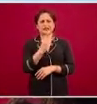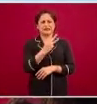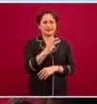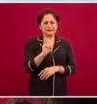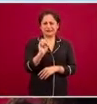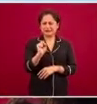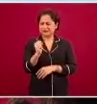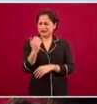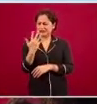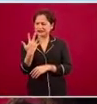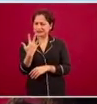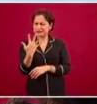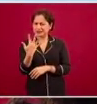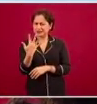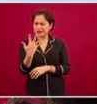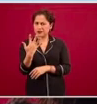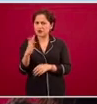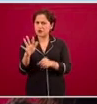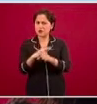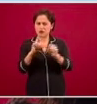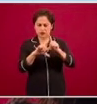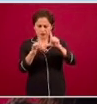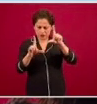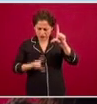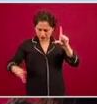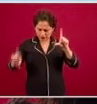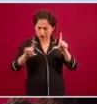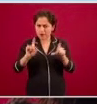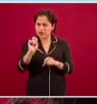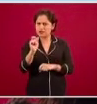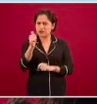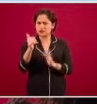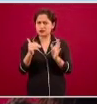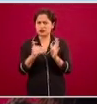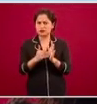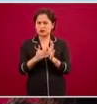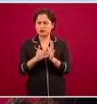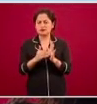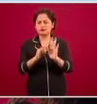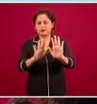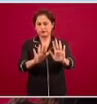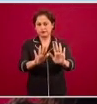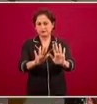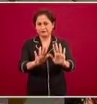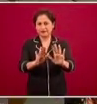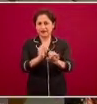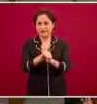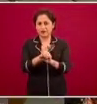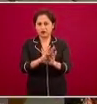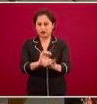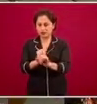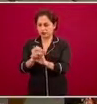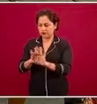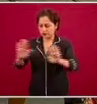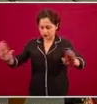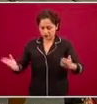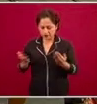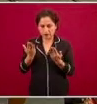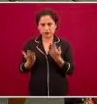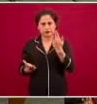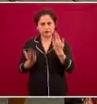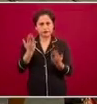375 units out of a universe of 26,000 units. Someone who doesn't know anything